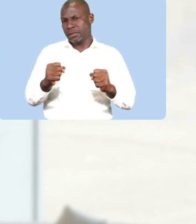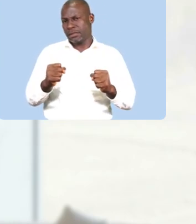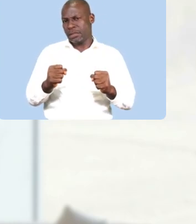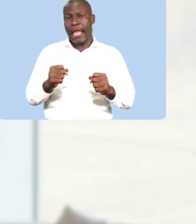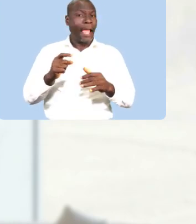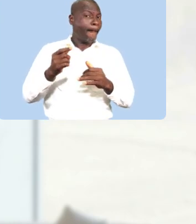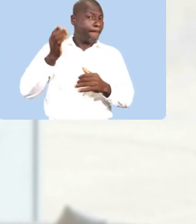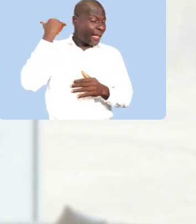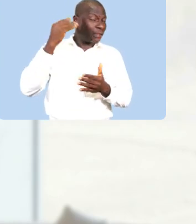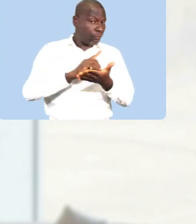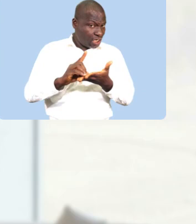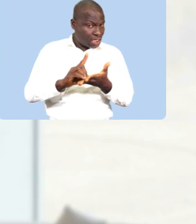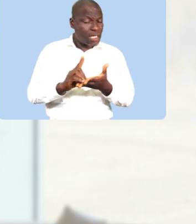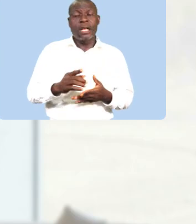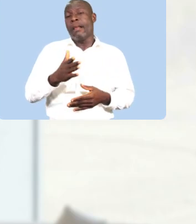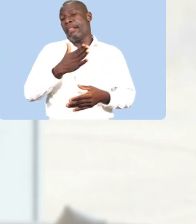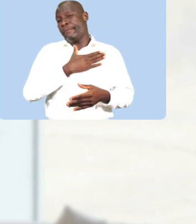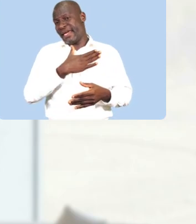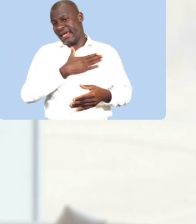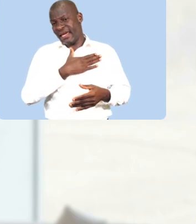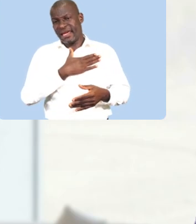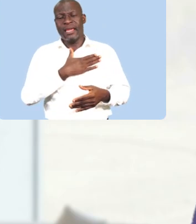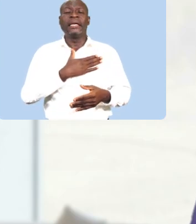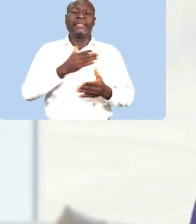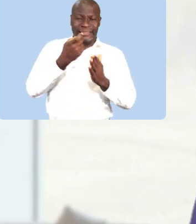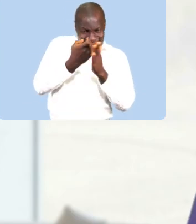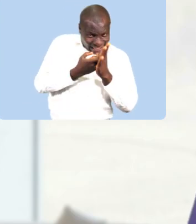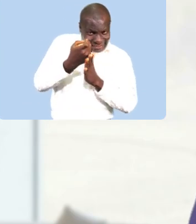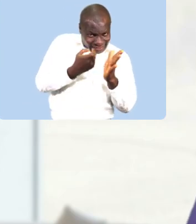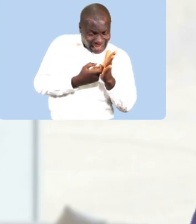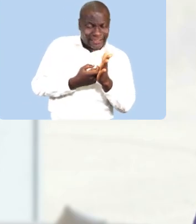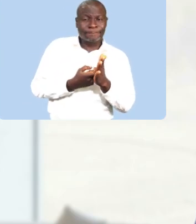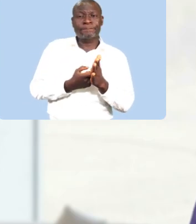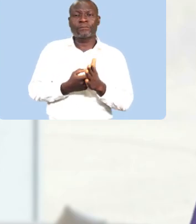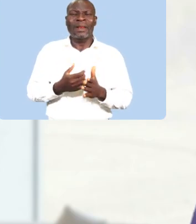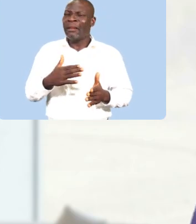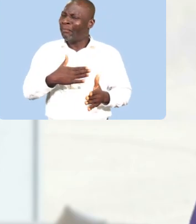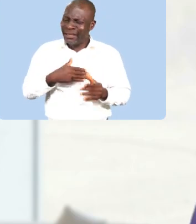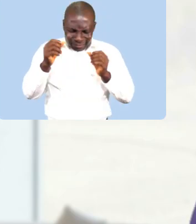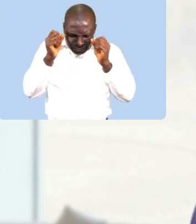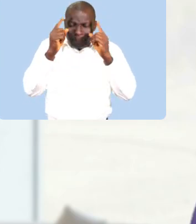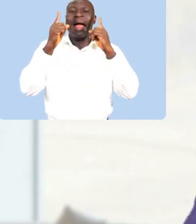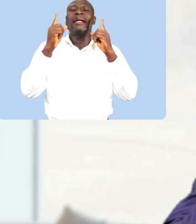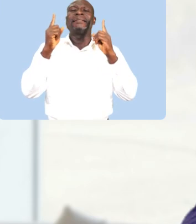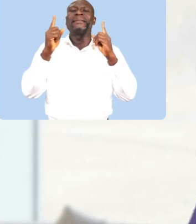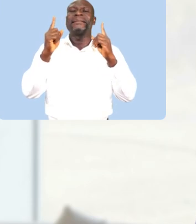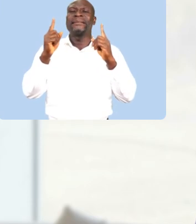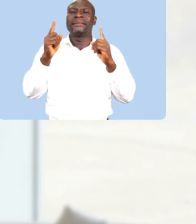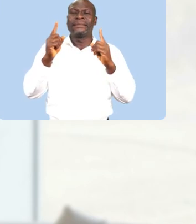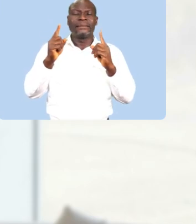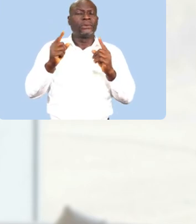week, in a briar colonel, baby, I'm a new year and a sec. I am in one. Now, the